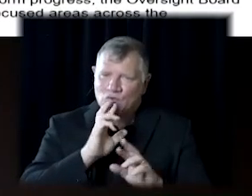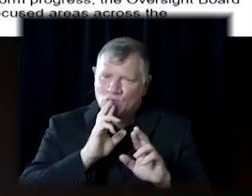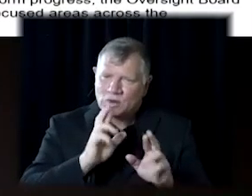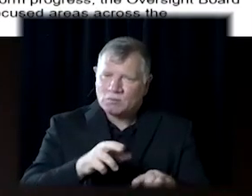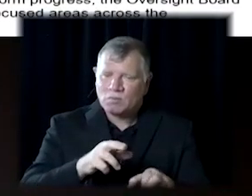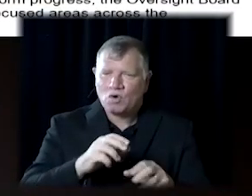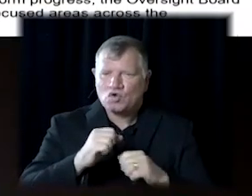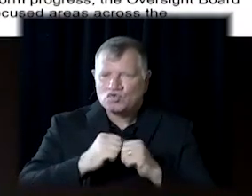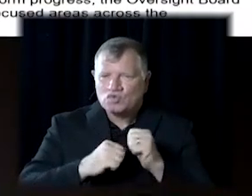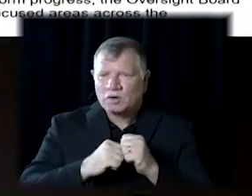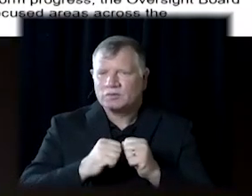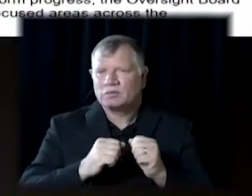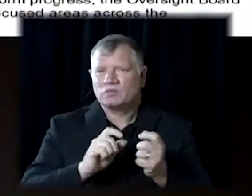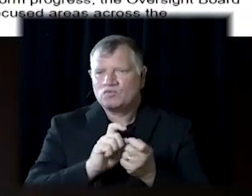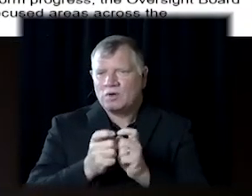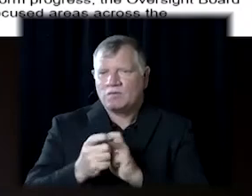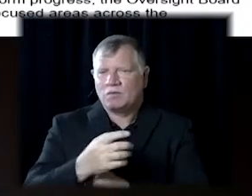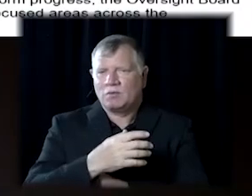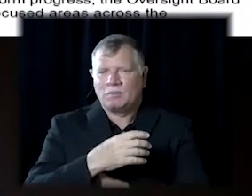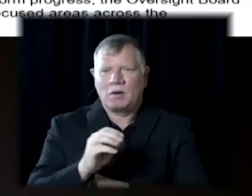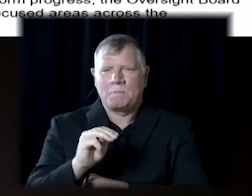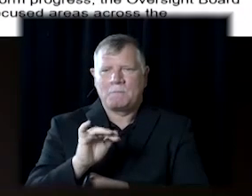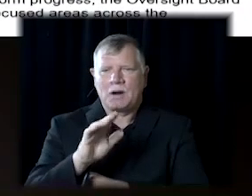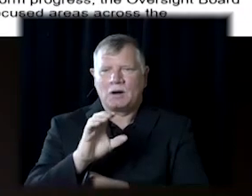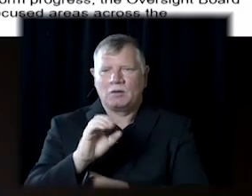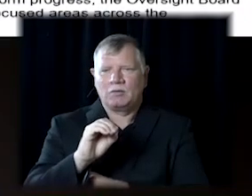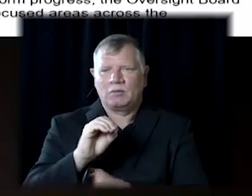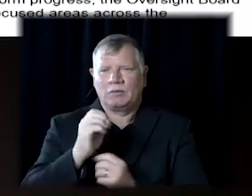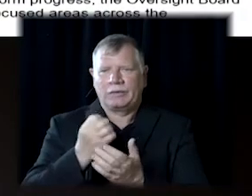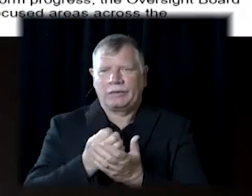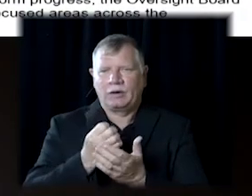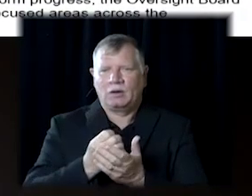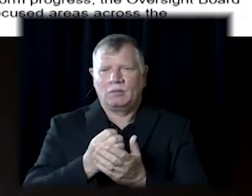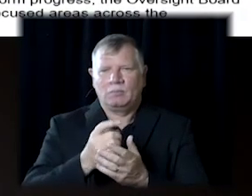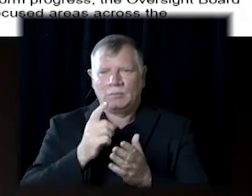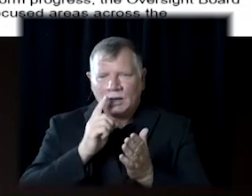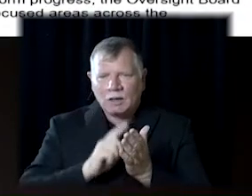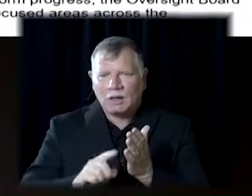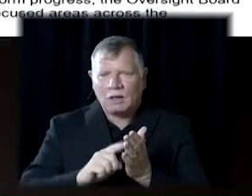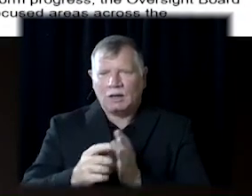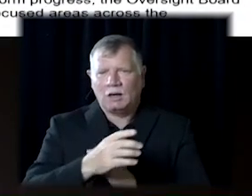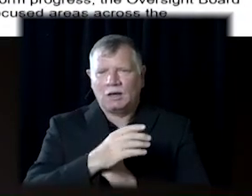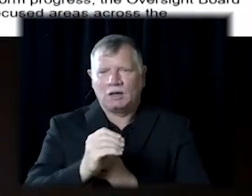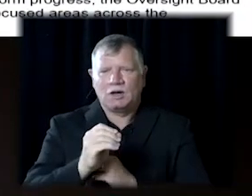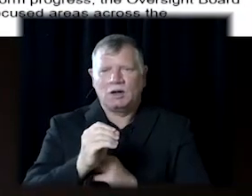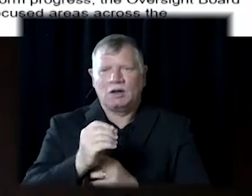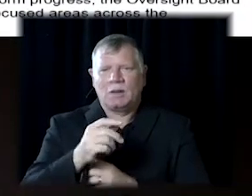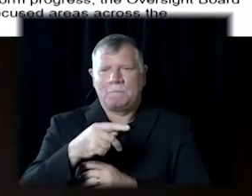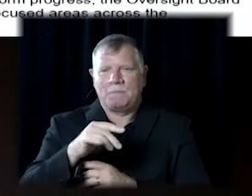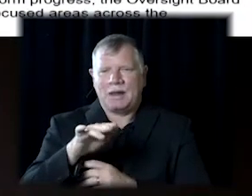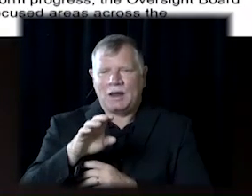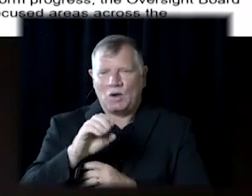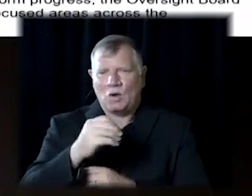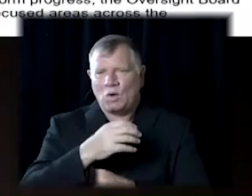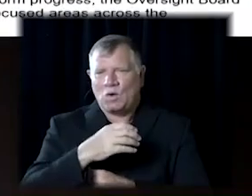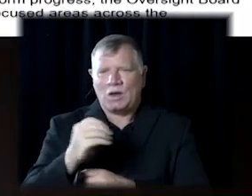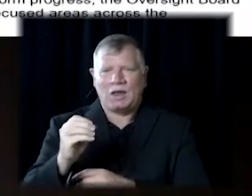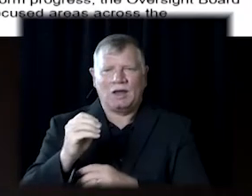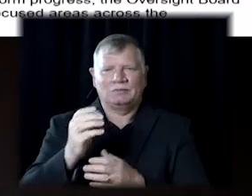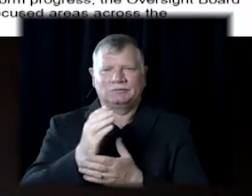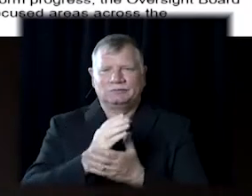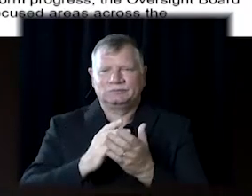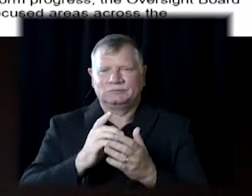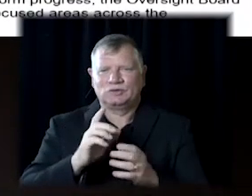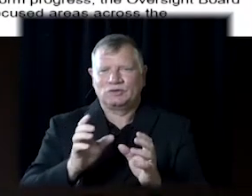structural reforms and fiscal measures, macroeconomic indicators, recovery funding, PAYGO, and certifications required